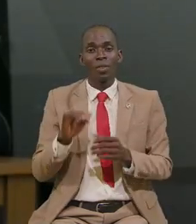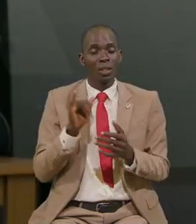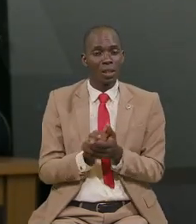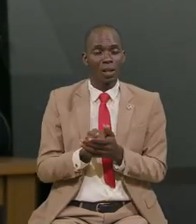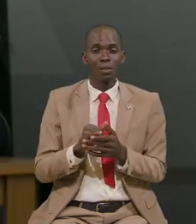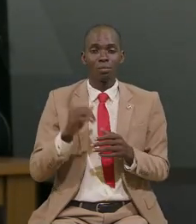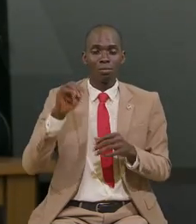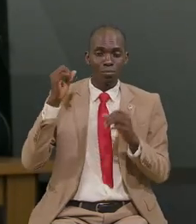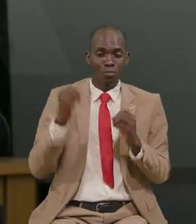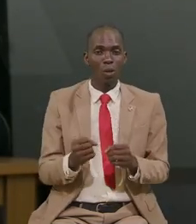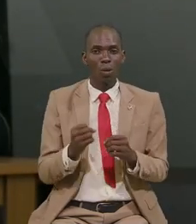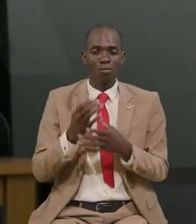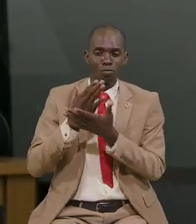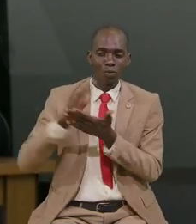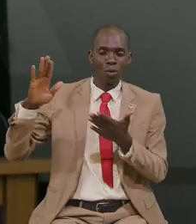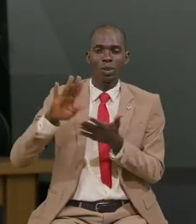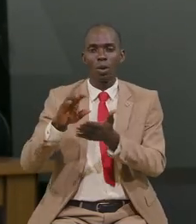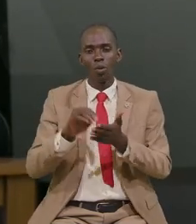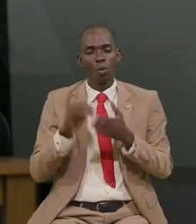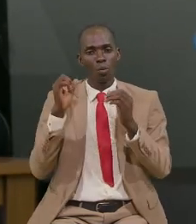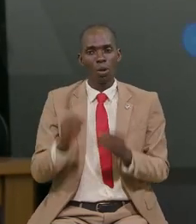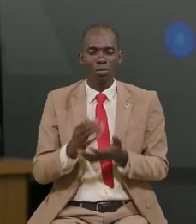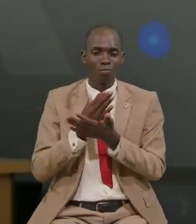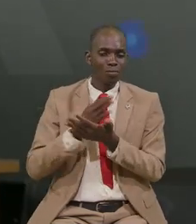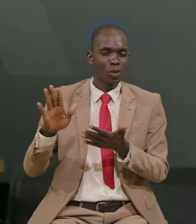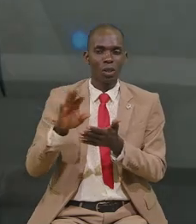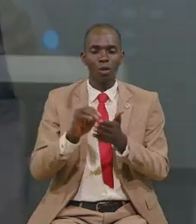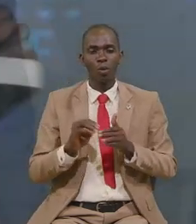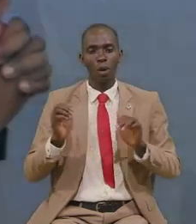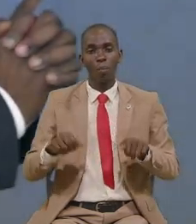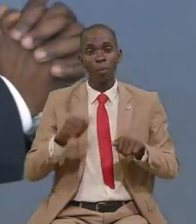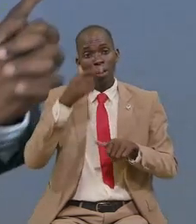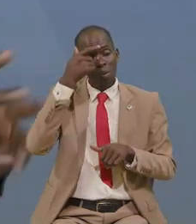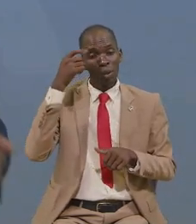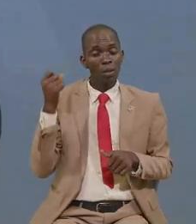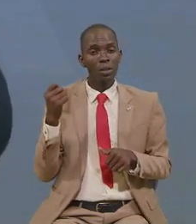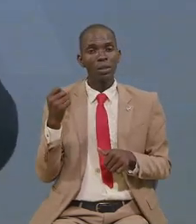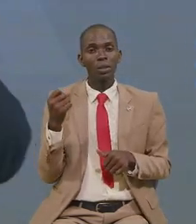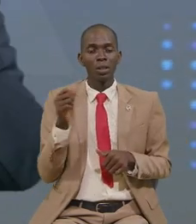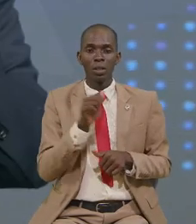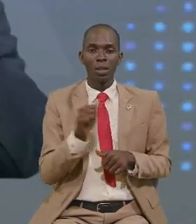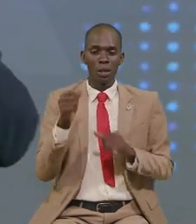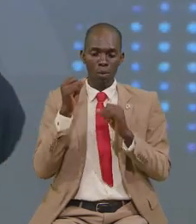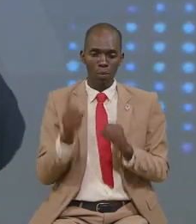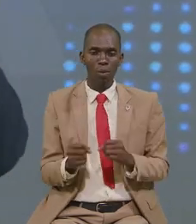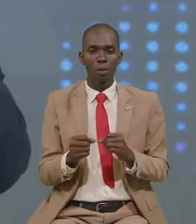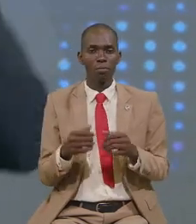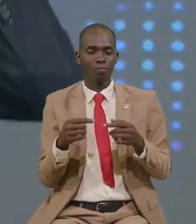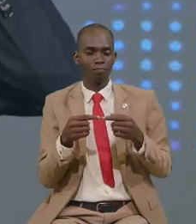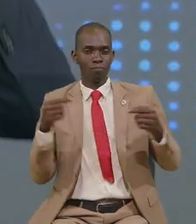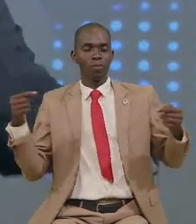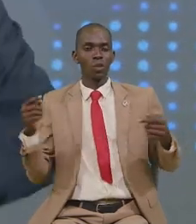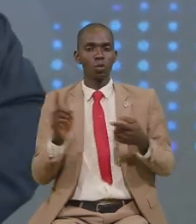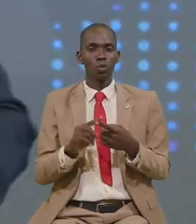power. He suspends their own ability, because a power contrary to their